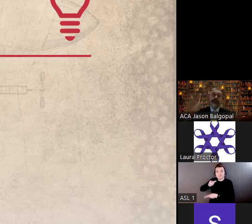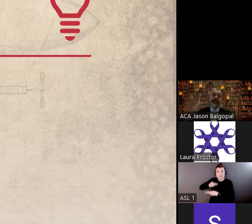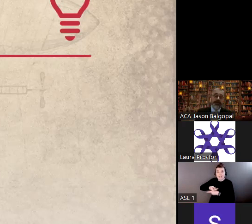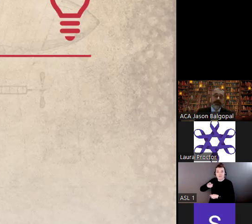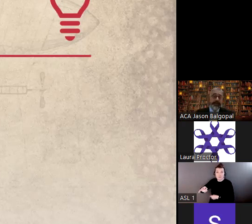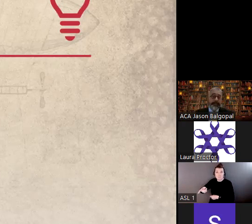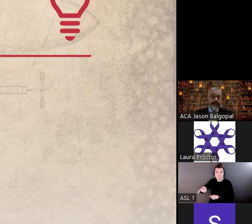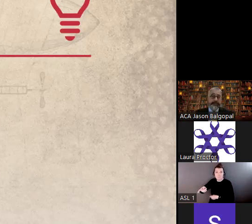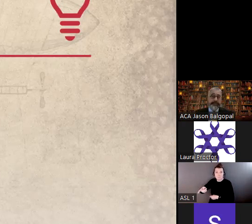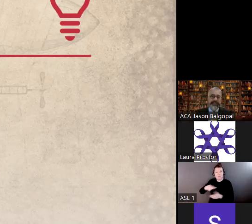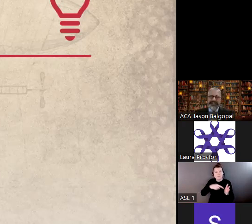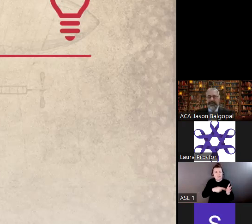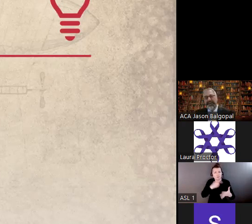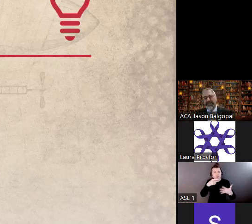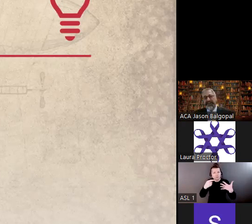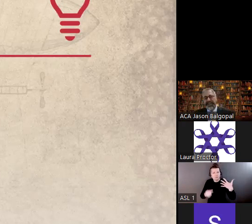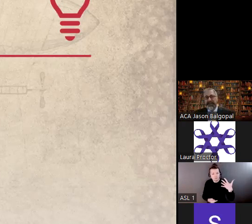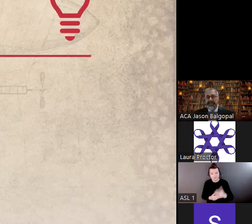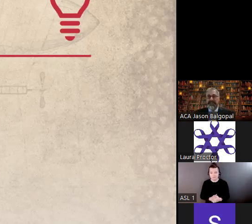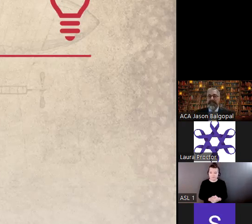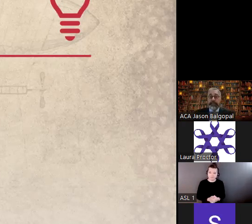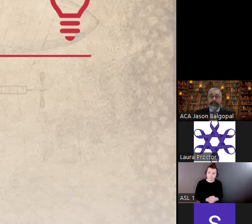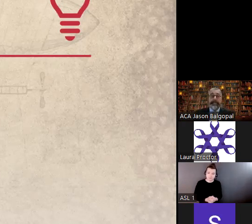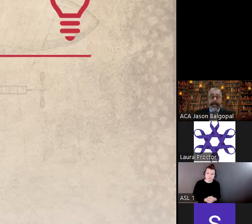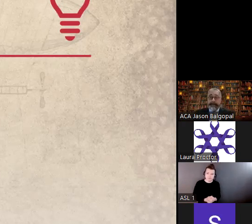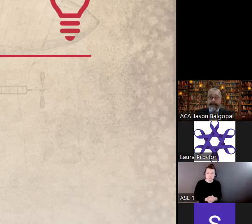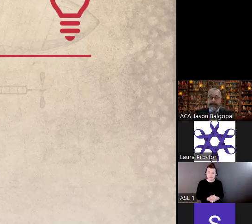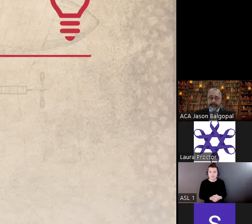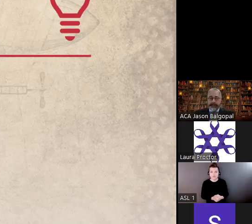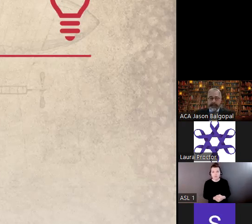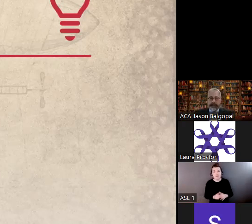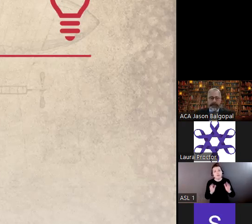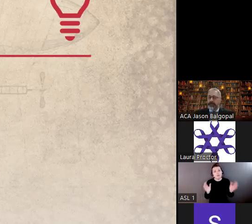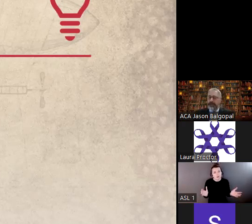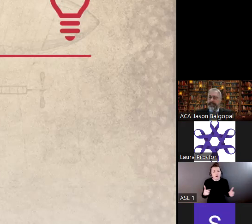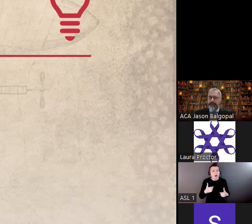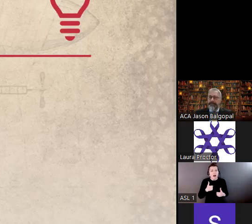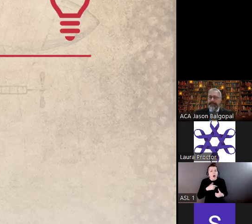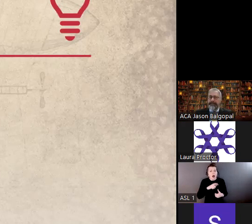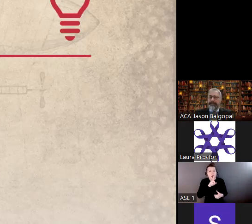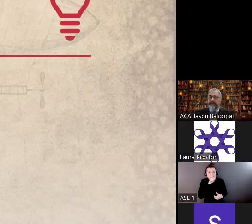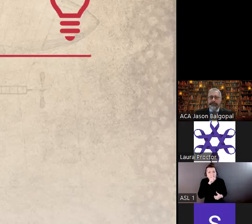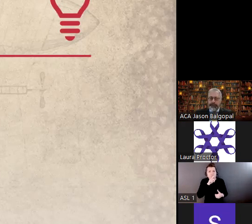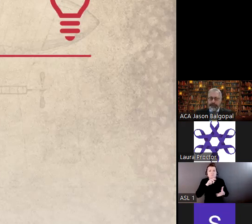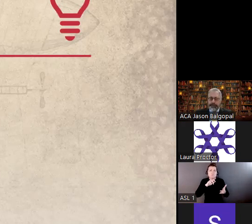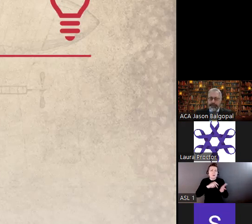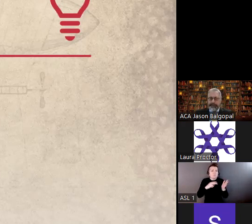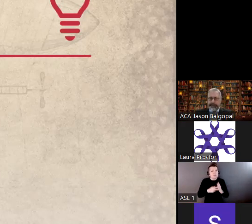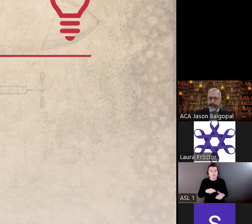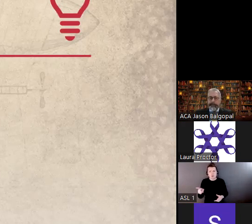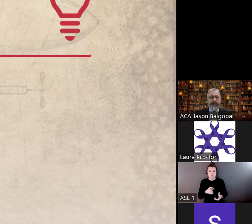What are we not talking about? We're not talking about just being plain nasty. We're not talking about being